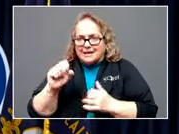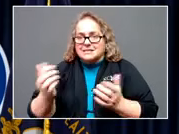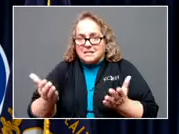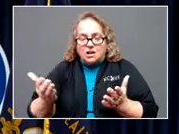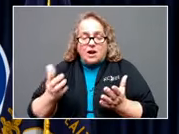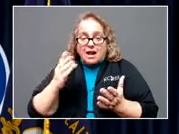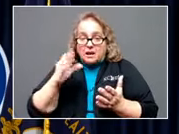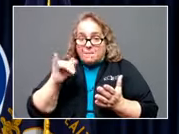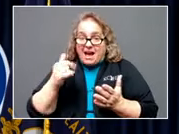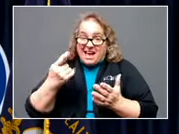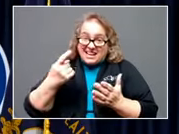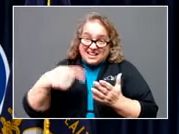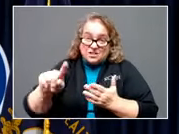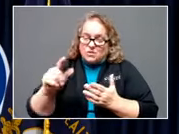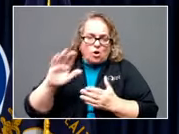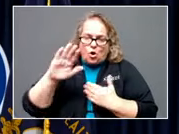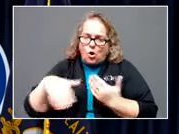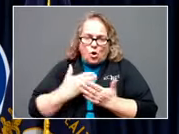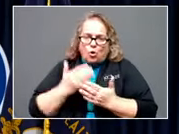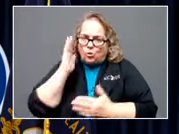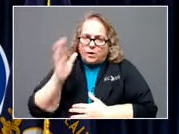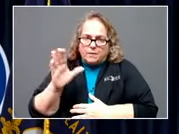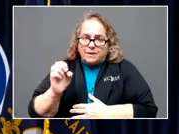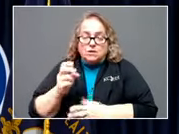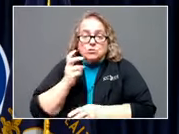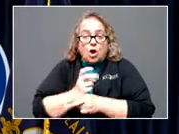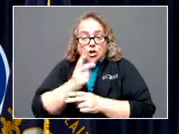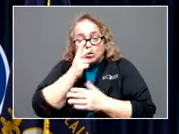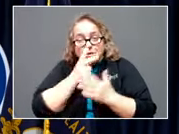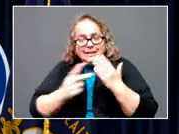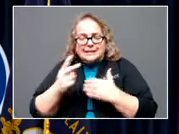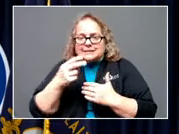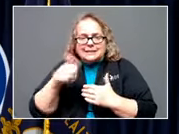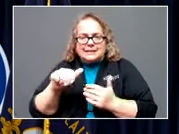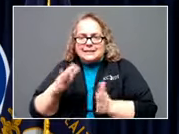it's not already. Hard to predict deaths, hard to